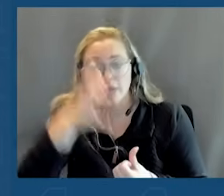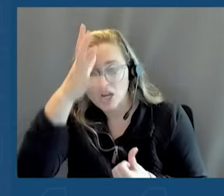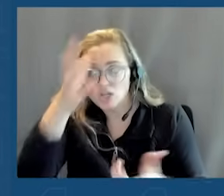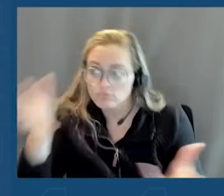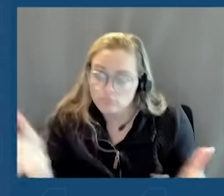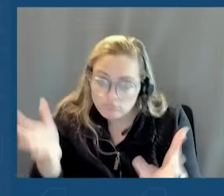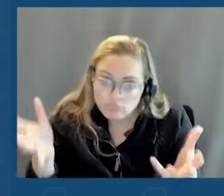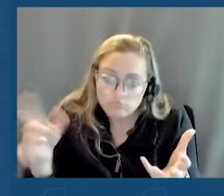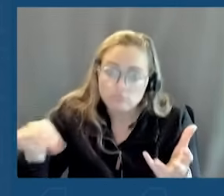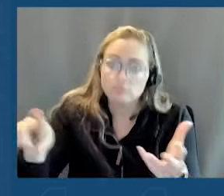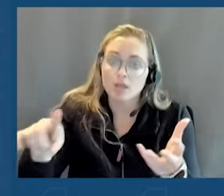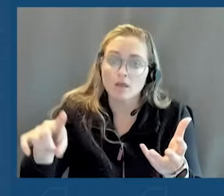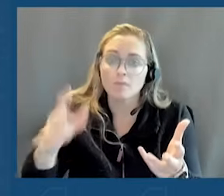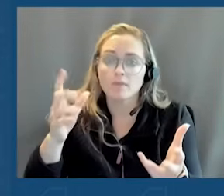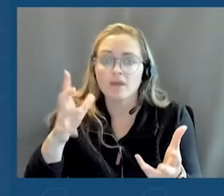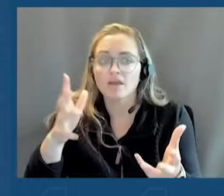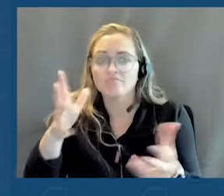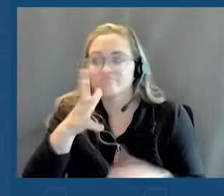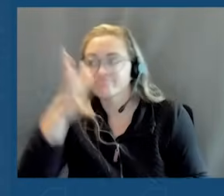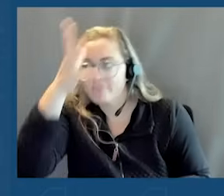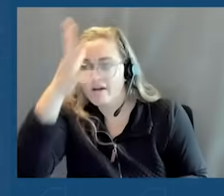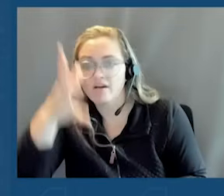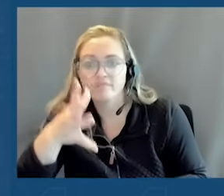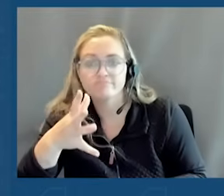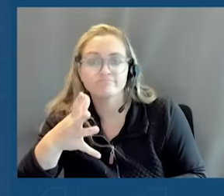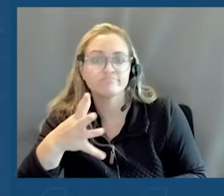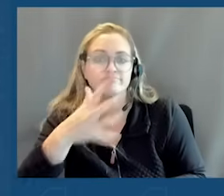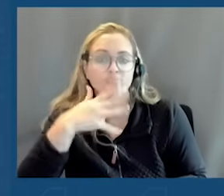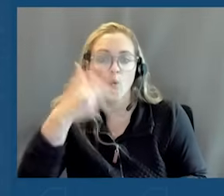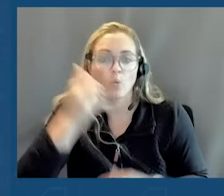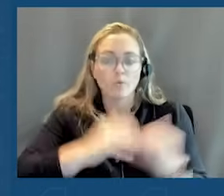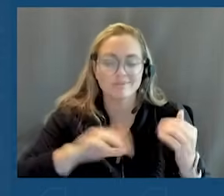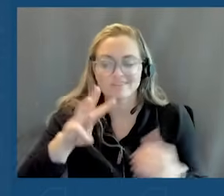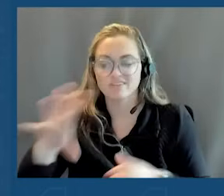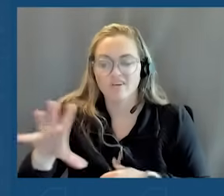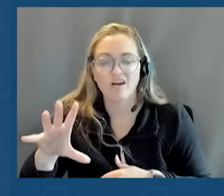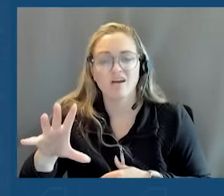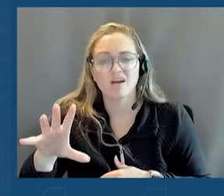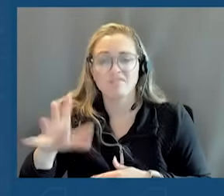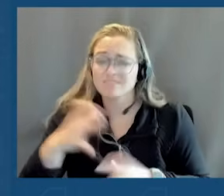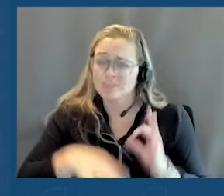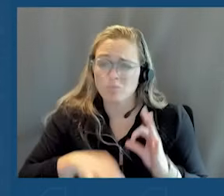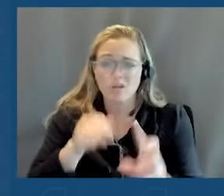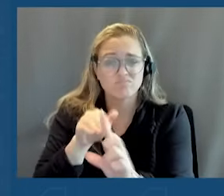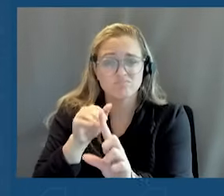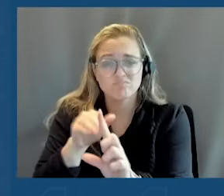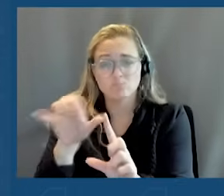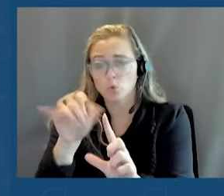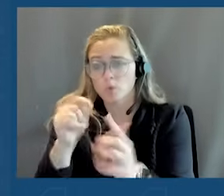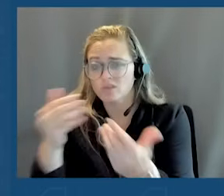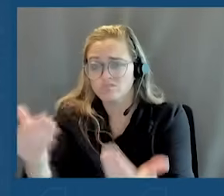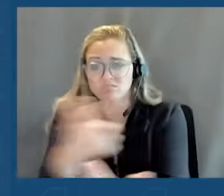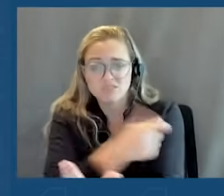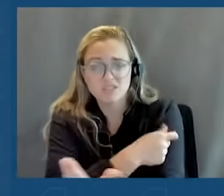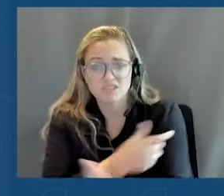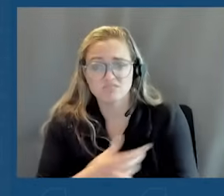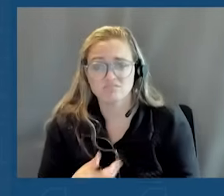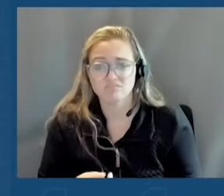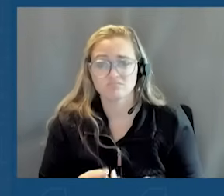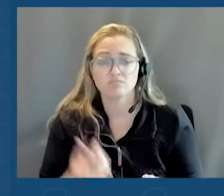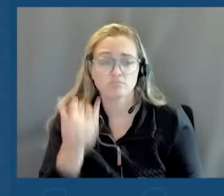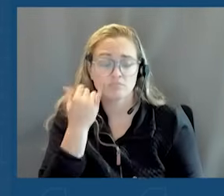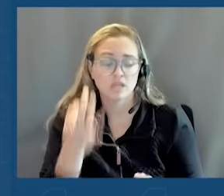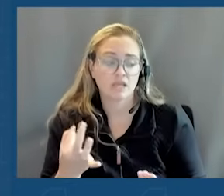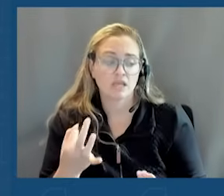them if their parents are over 65, remind them that it's simple, do it, and if you have